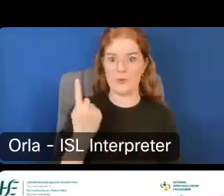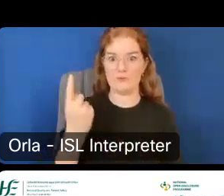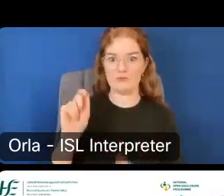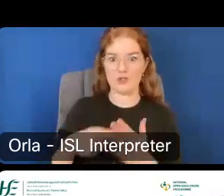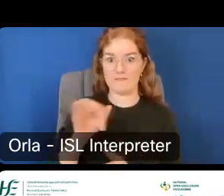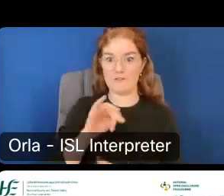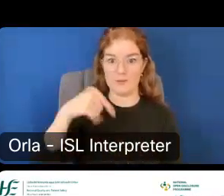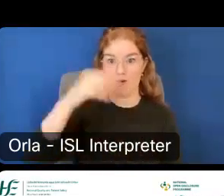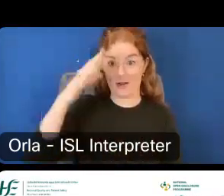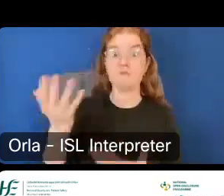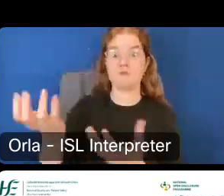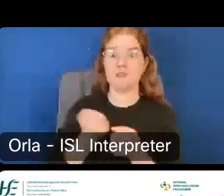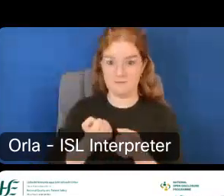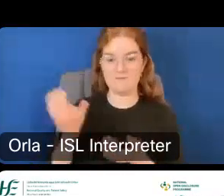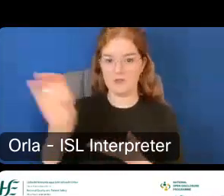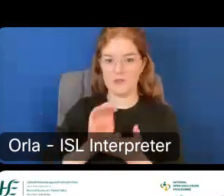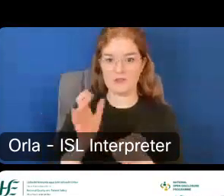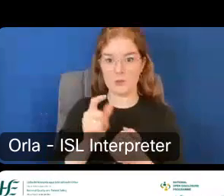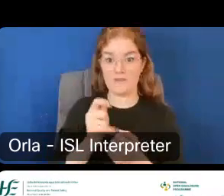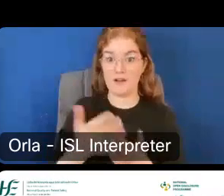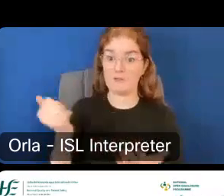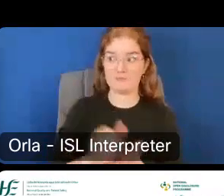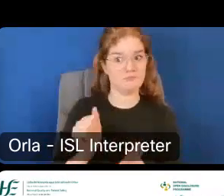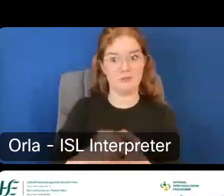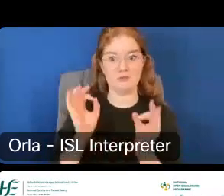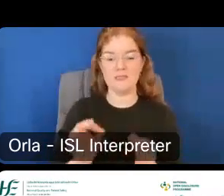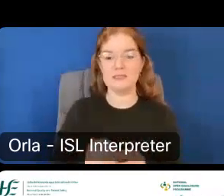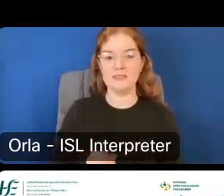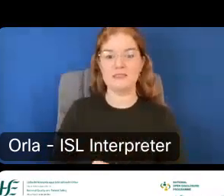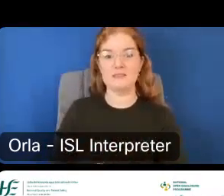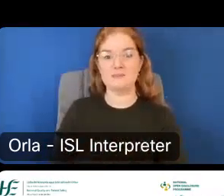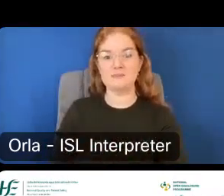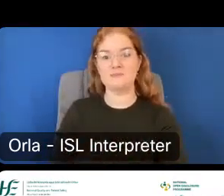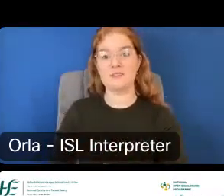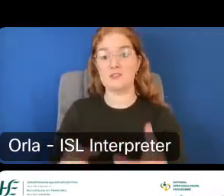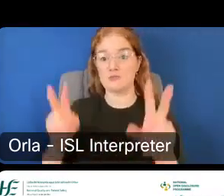Republic of Ireland to get funding for 2025, which was great. And